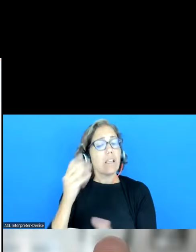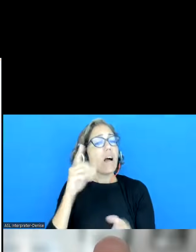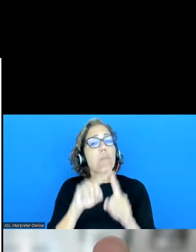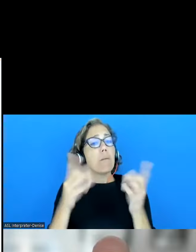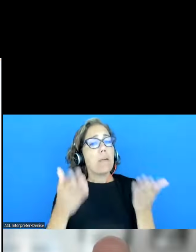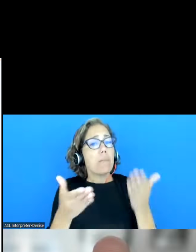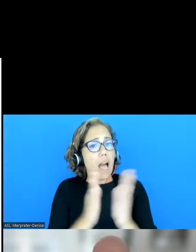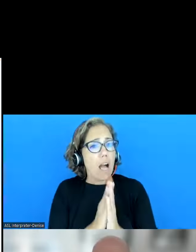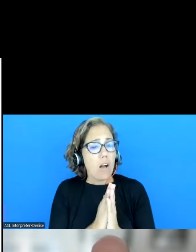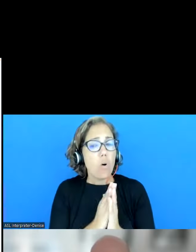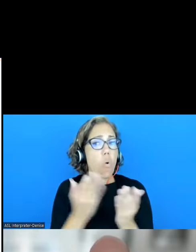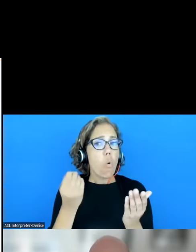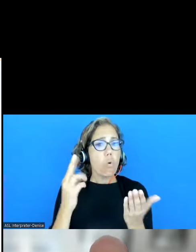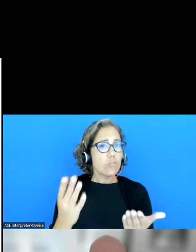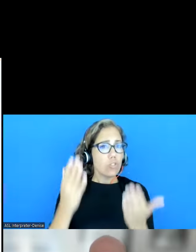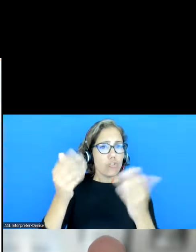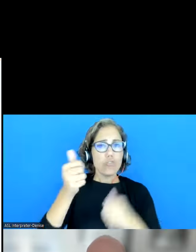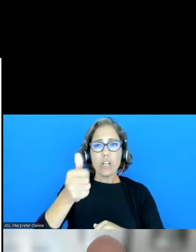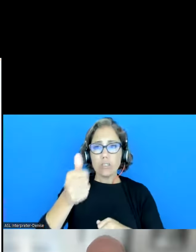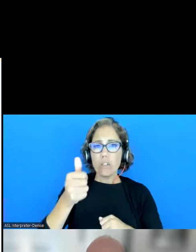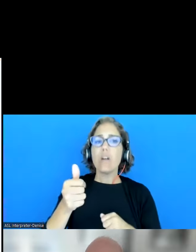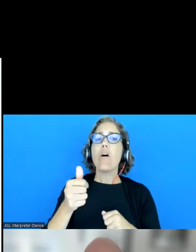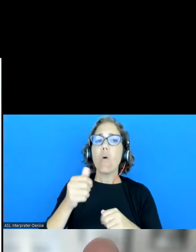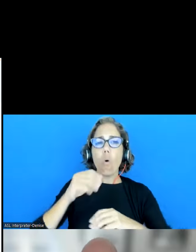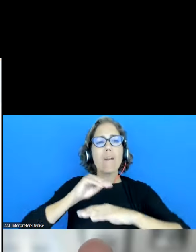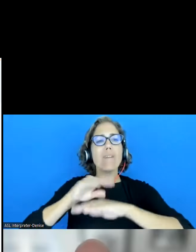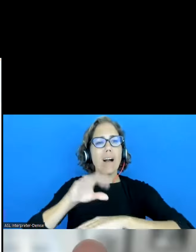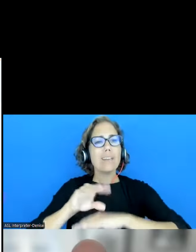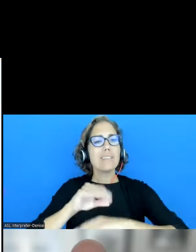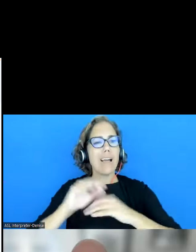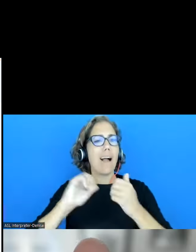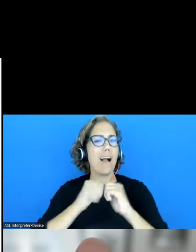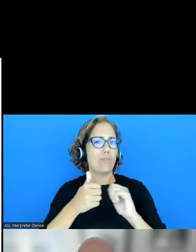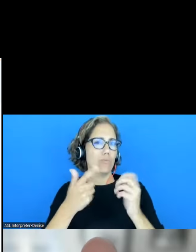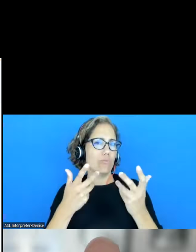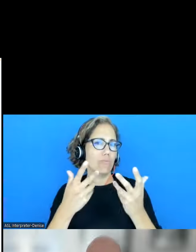even suggest yourself to be able to go advise on the error management.